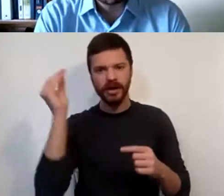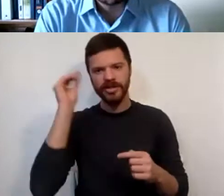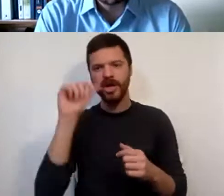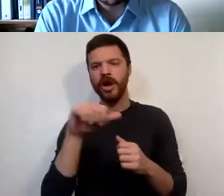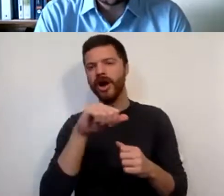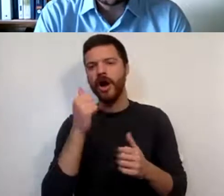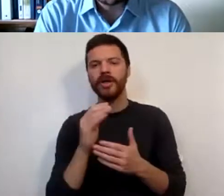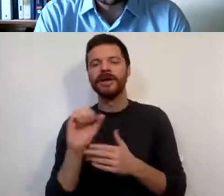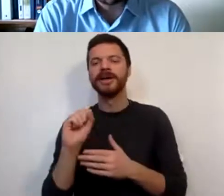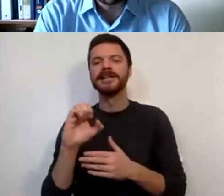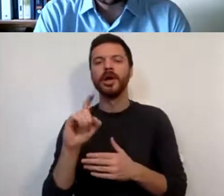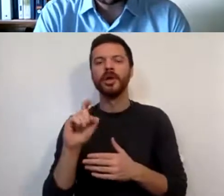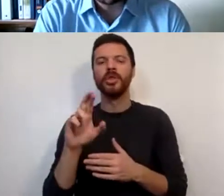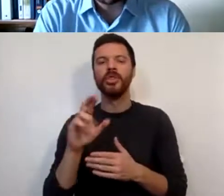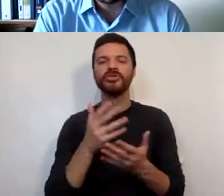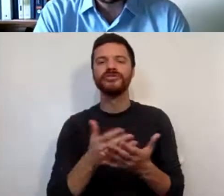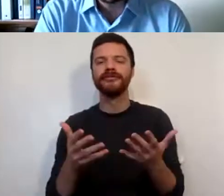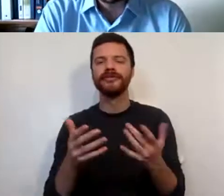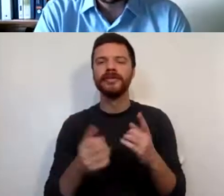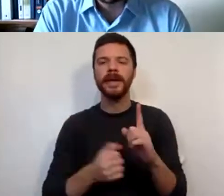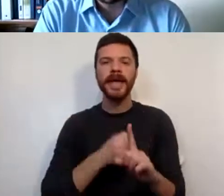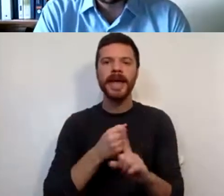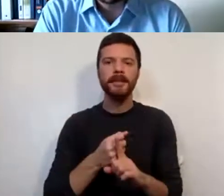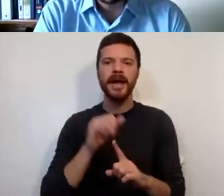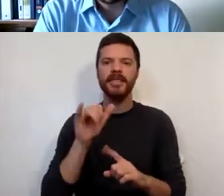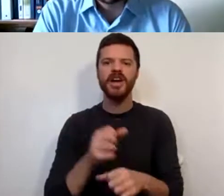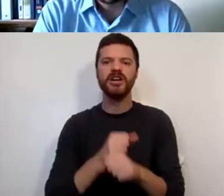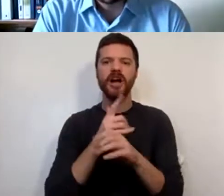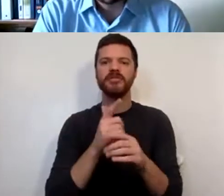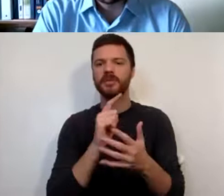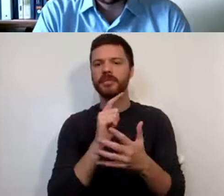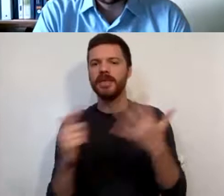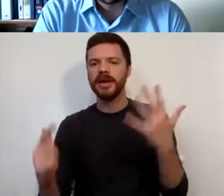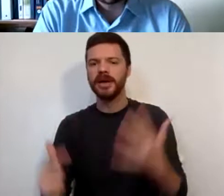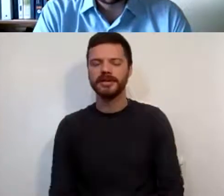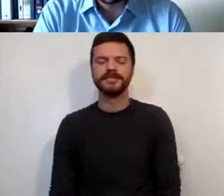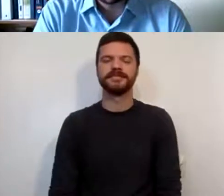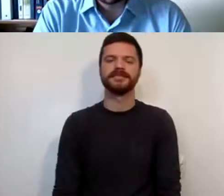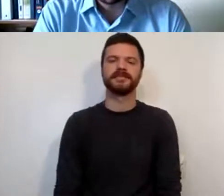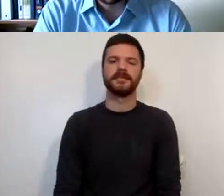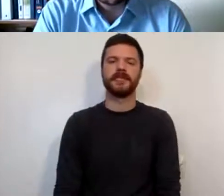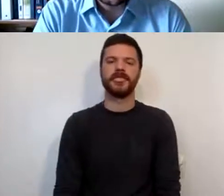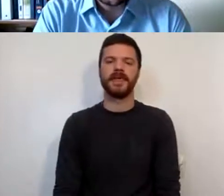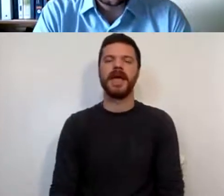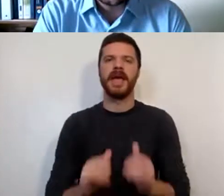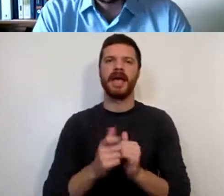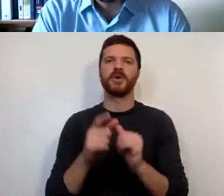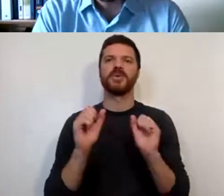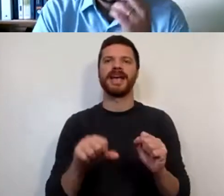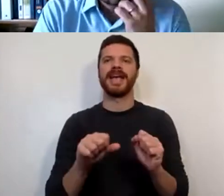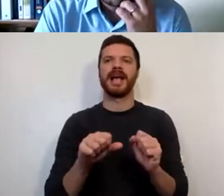and impacts that, that causal pathway. So the extent to which you can push those